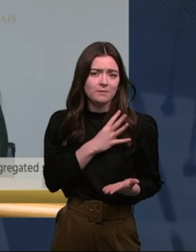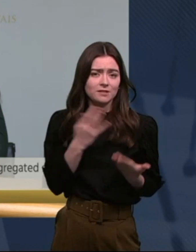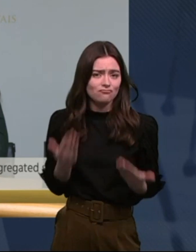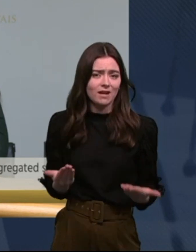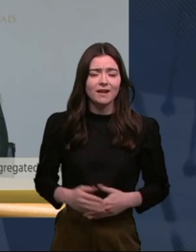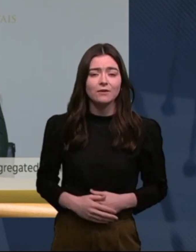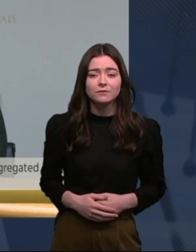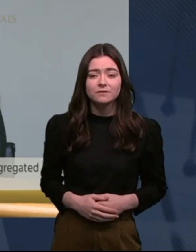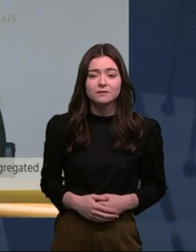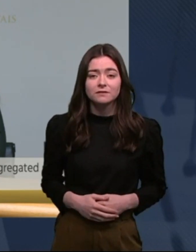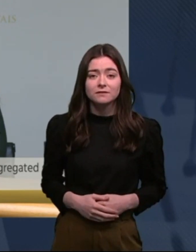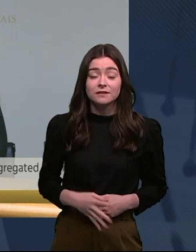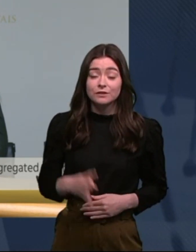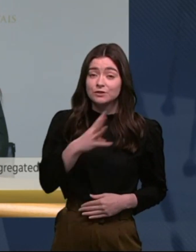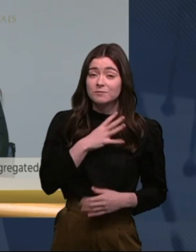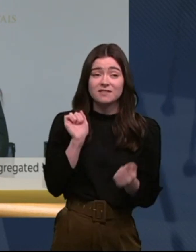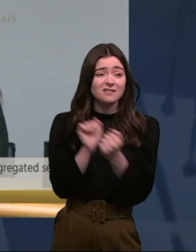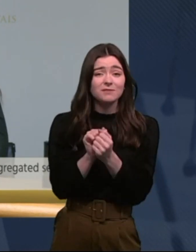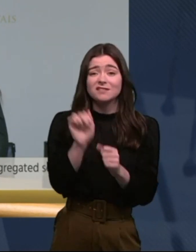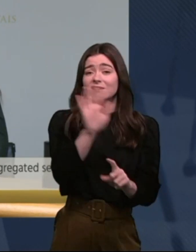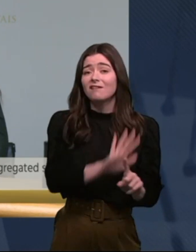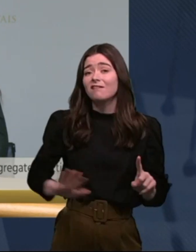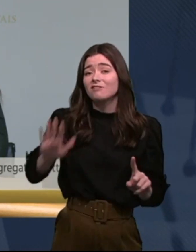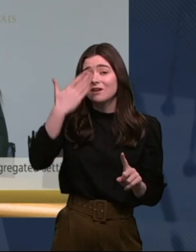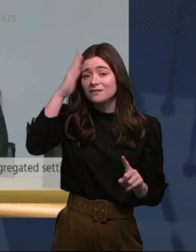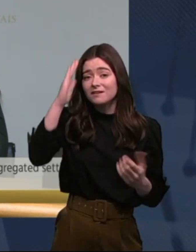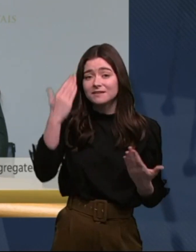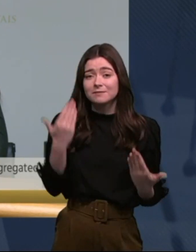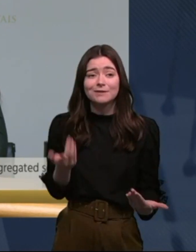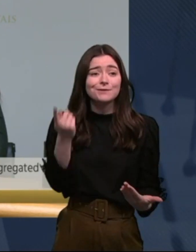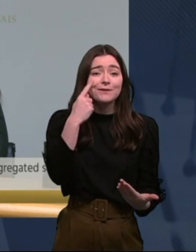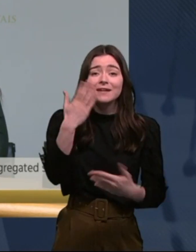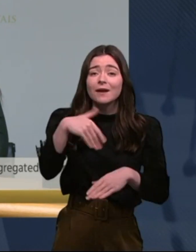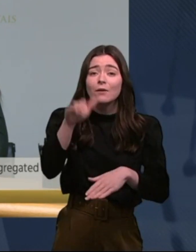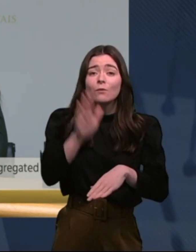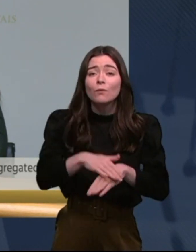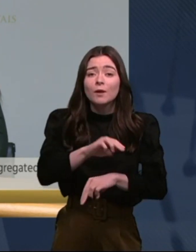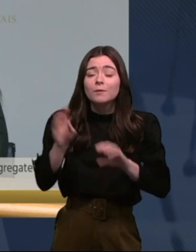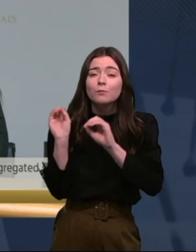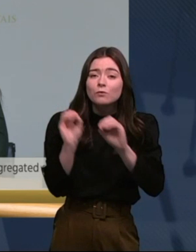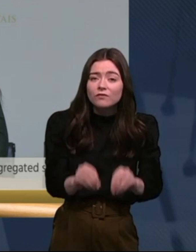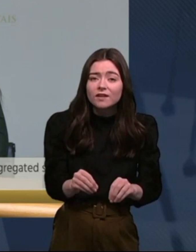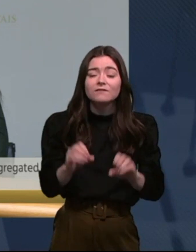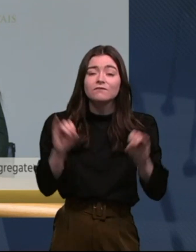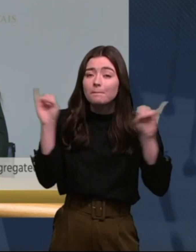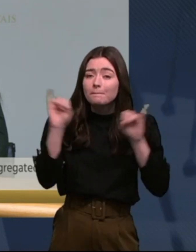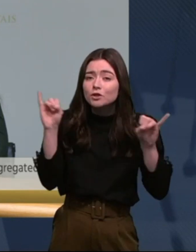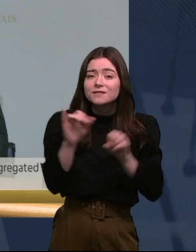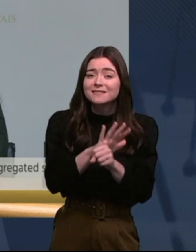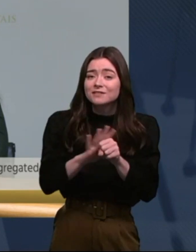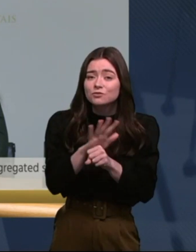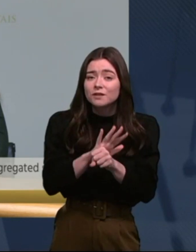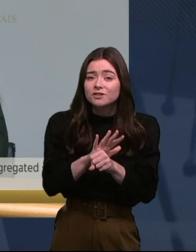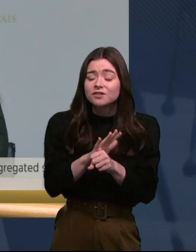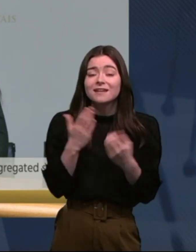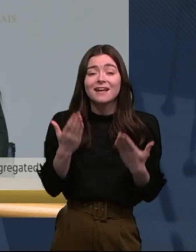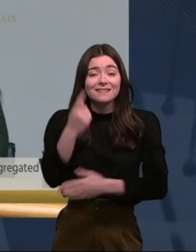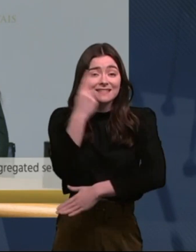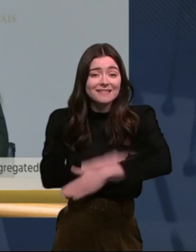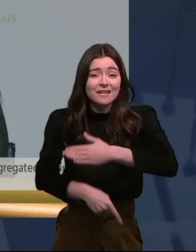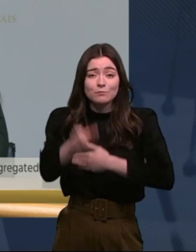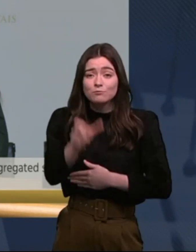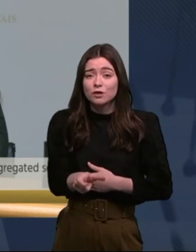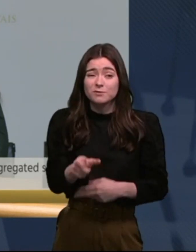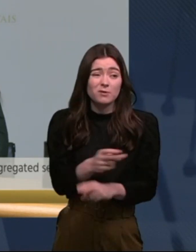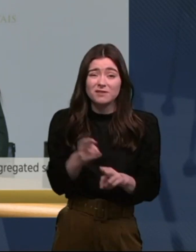now. There are committees meeting across the country right now looking at where people are going to move to in emergency situations. And the disabled person is probably